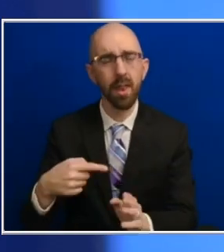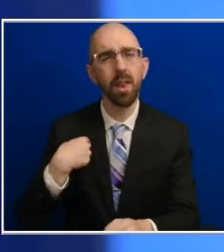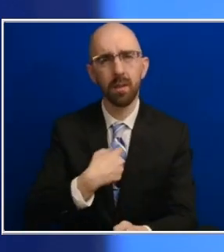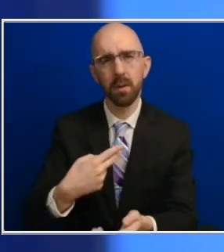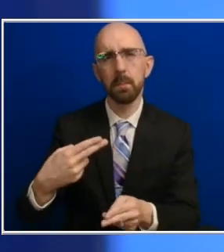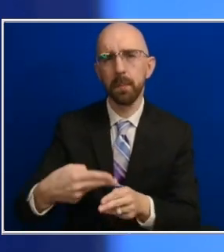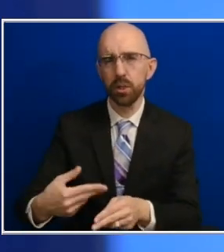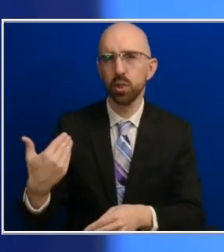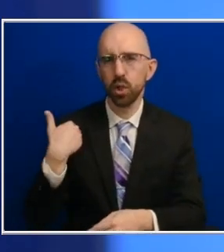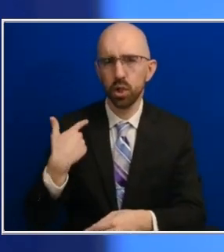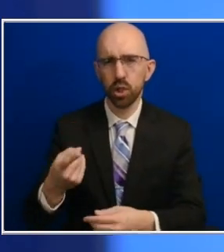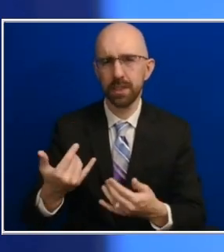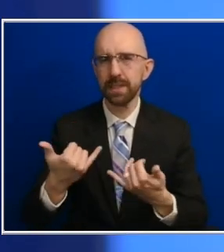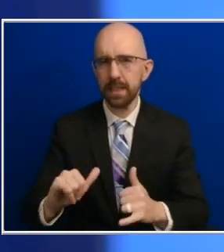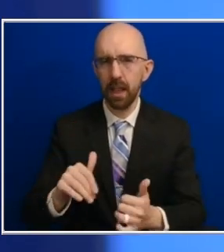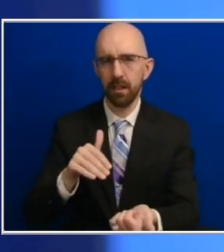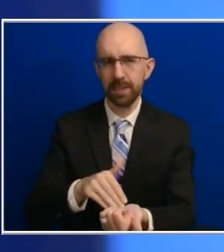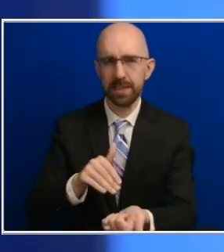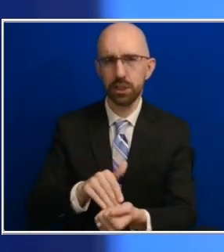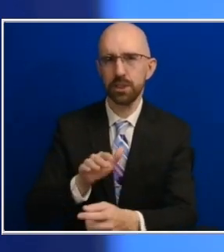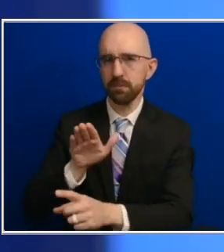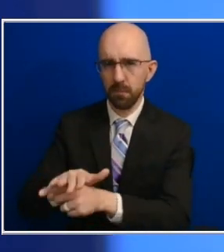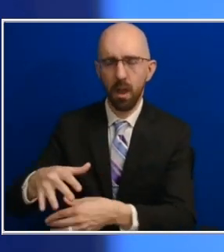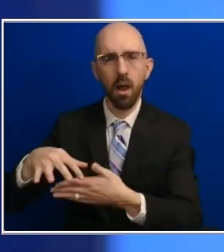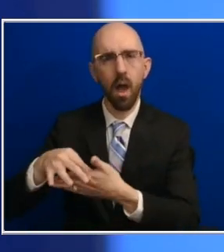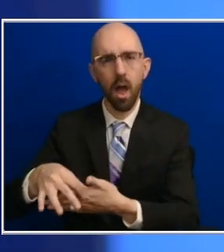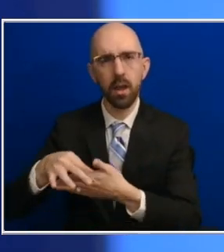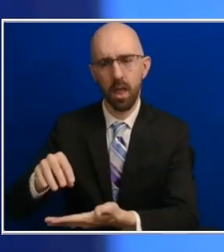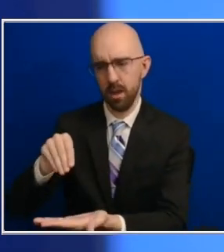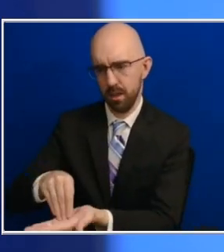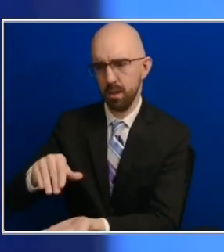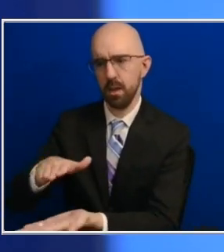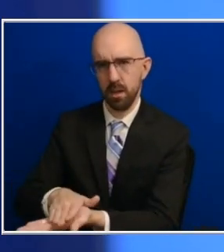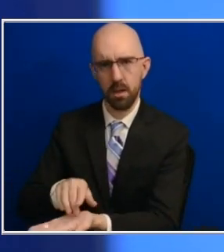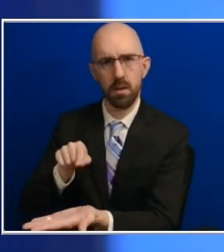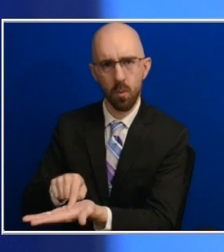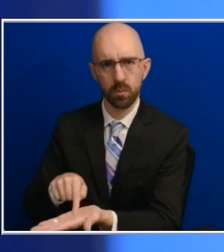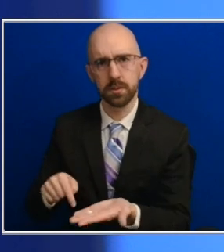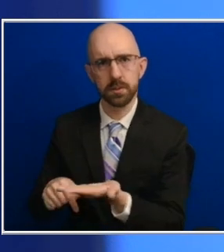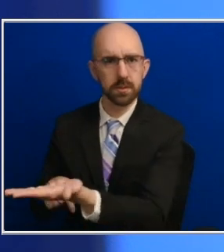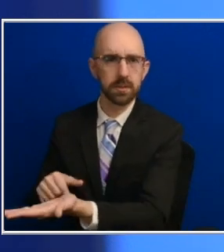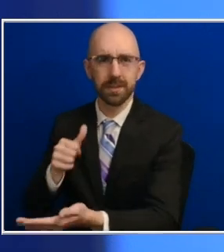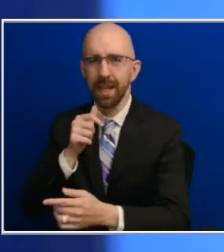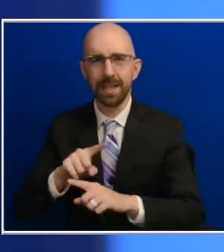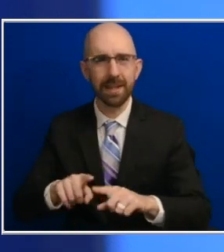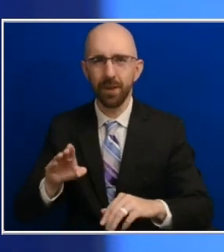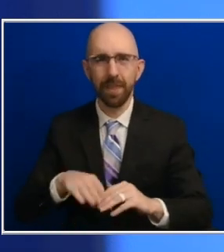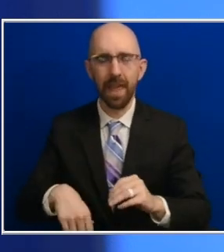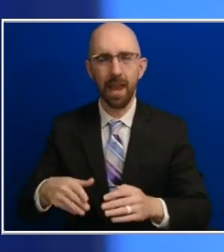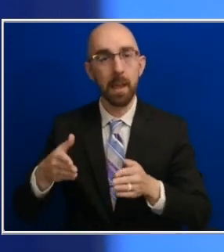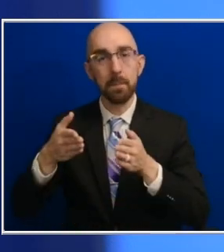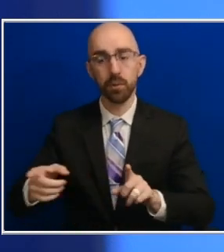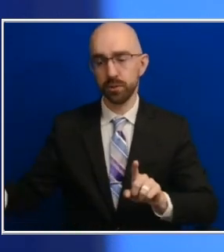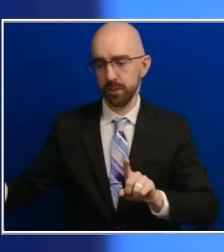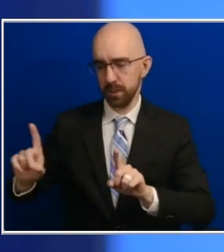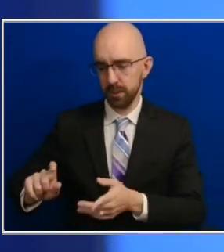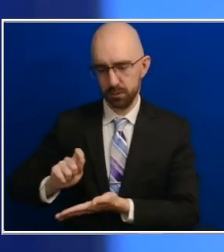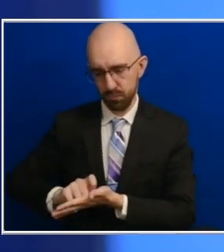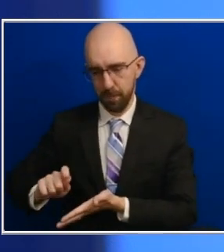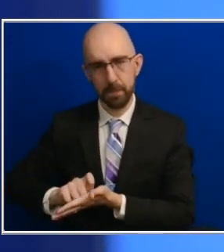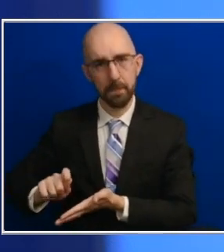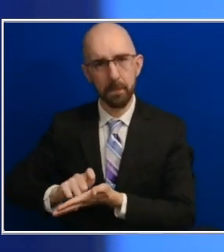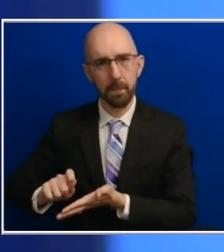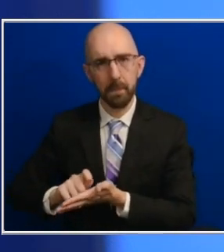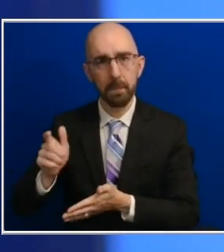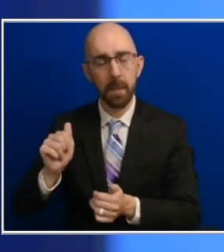still the physician's content that goes into that note. And so this is a way no different than having a scribe in the room who might transcribe that piece of the